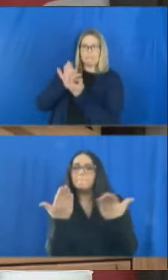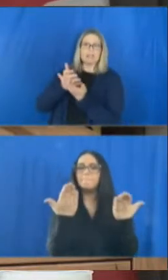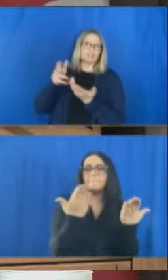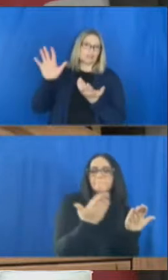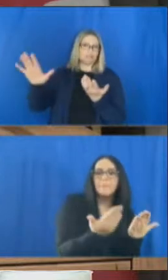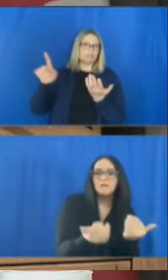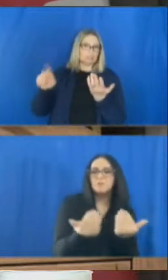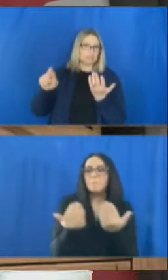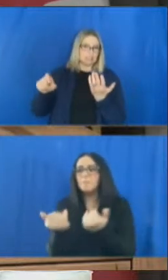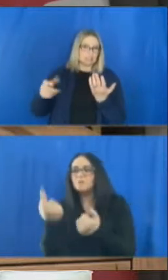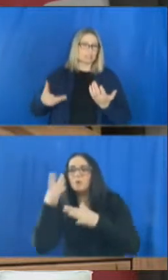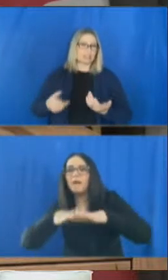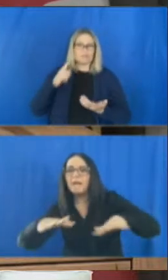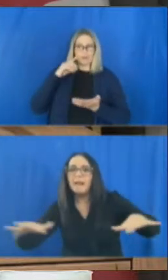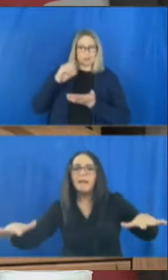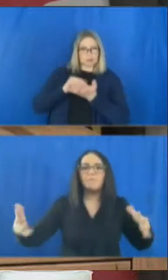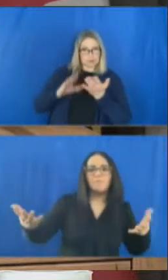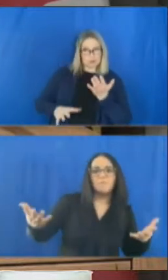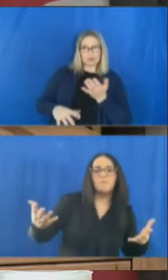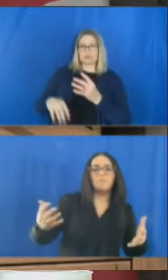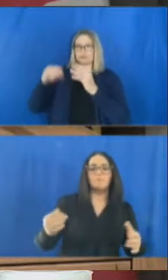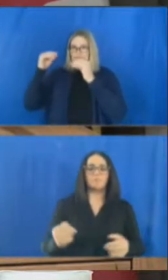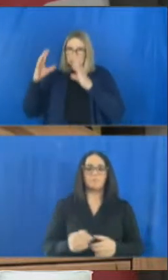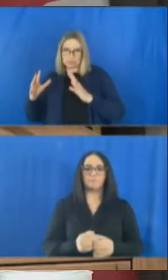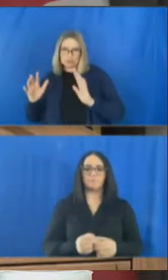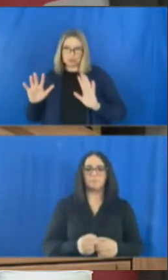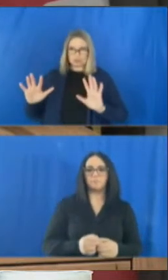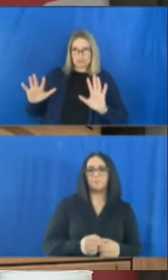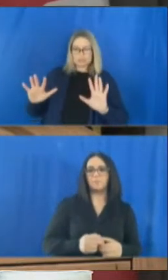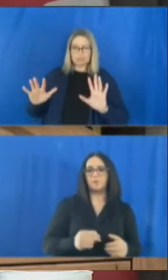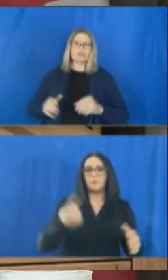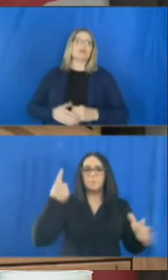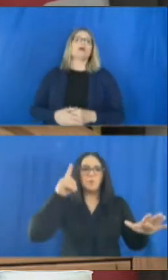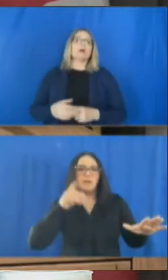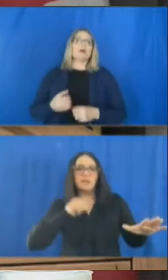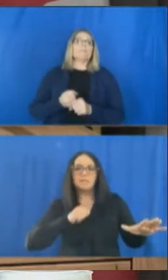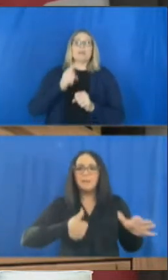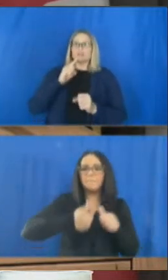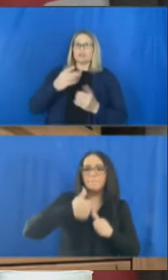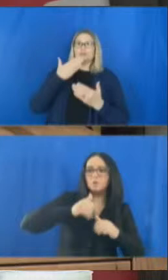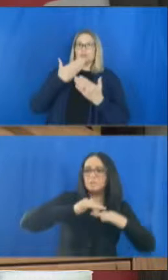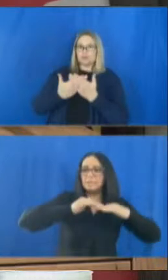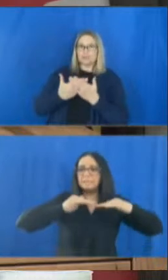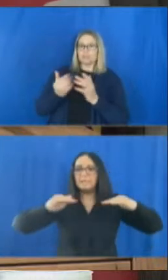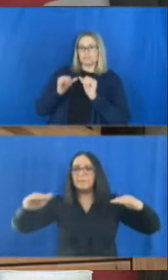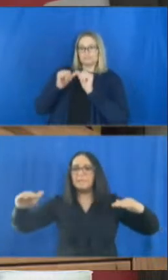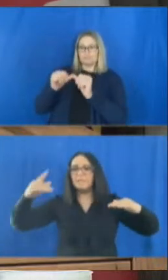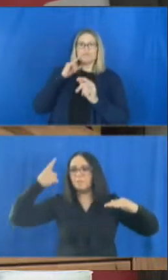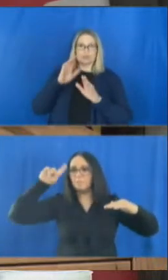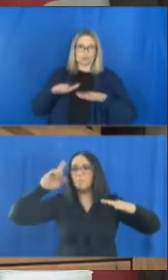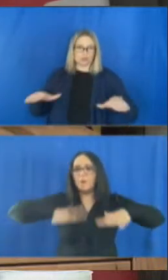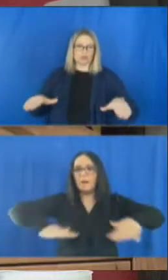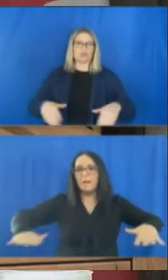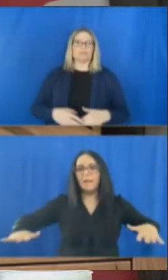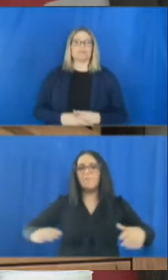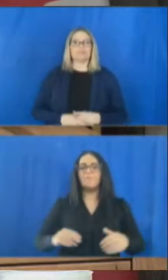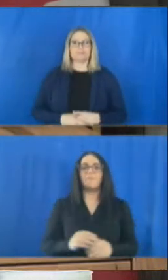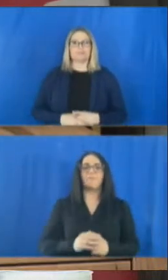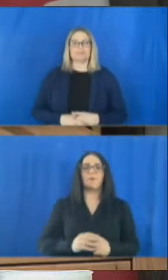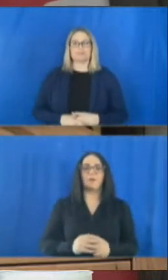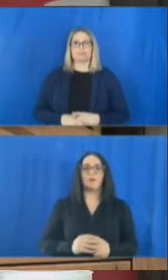about the guidelines surrounding the return to school can be found online under Healthy and Safety Schools on